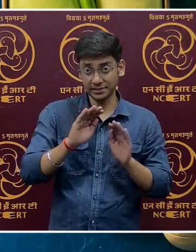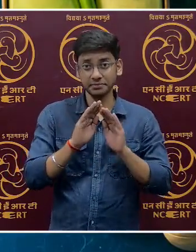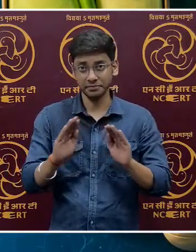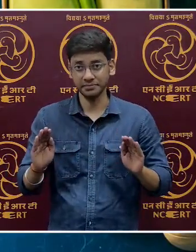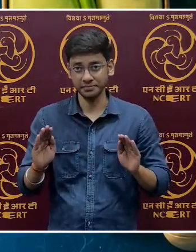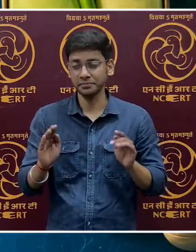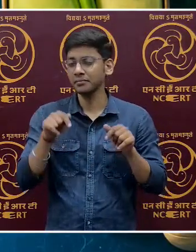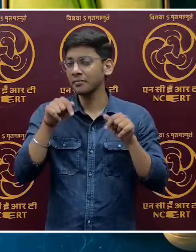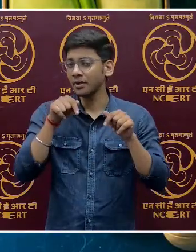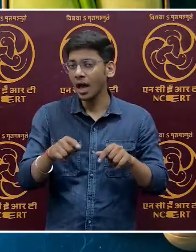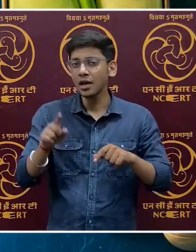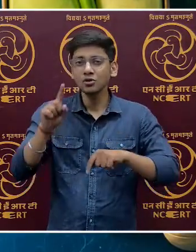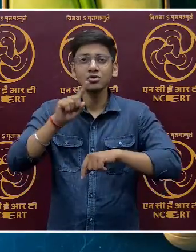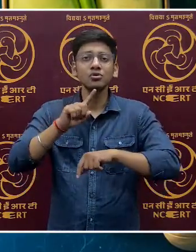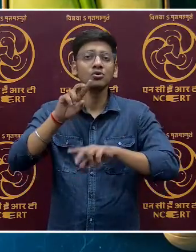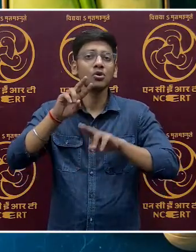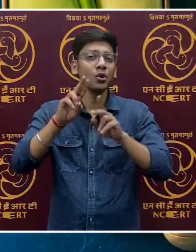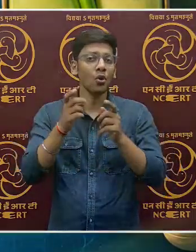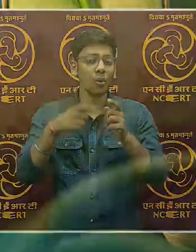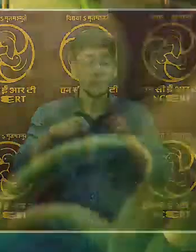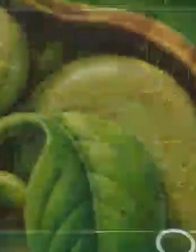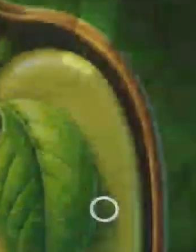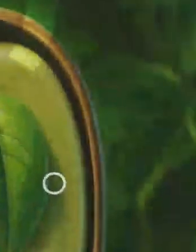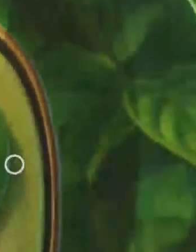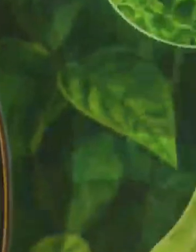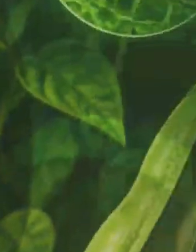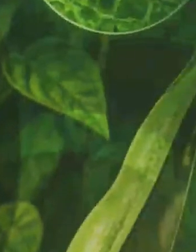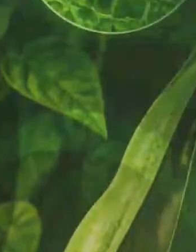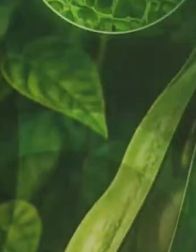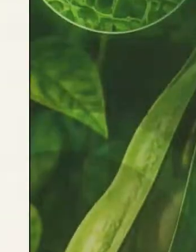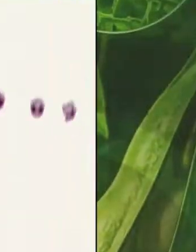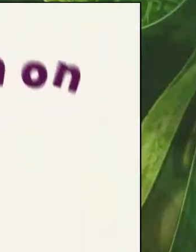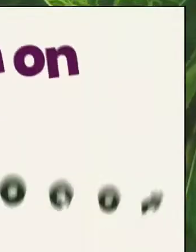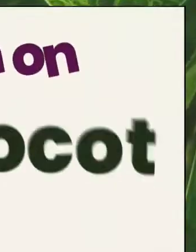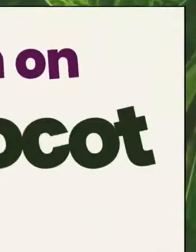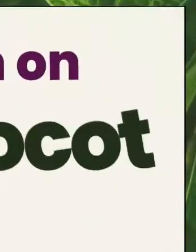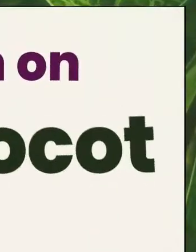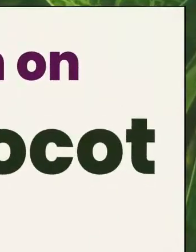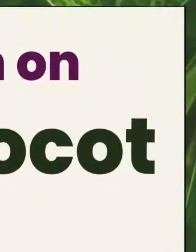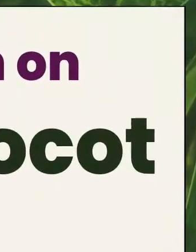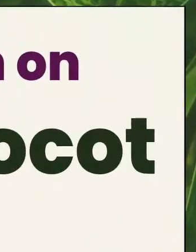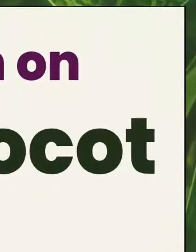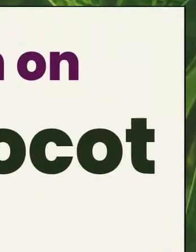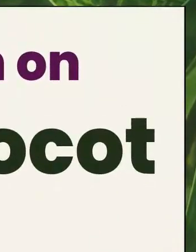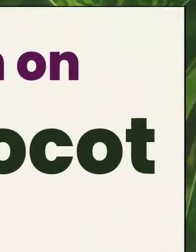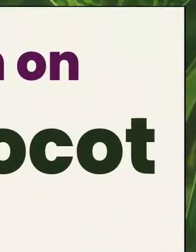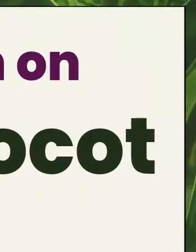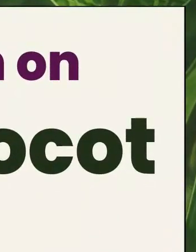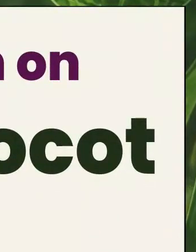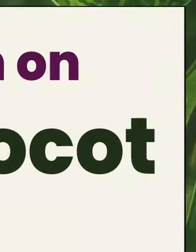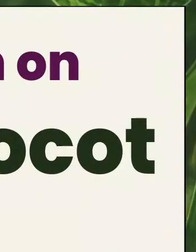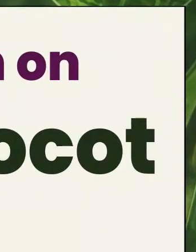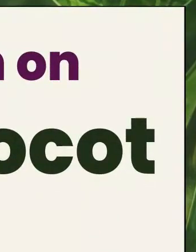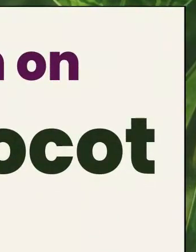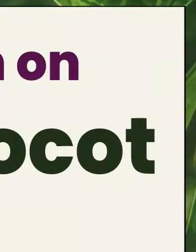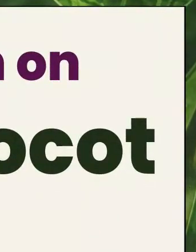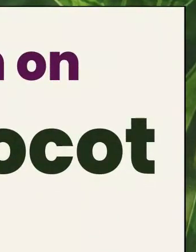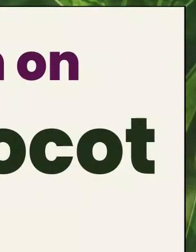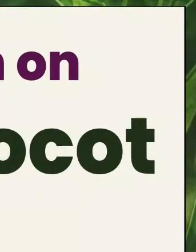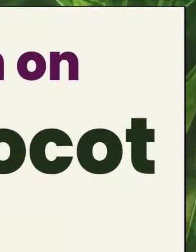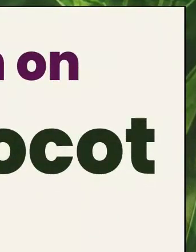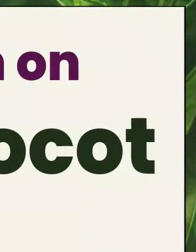And today's topic is demonstration of simulation on comparison of monocot and dicot